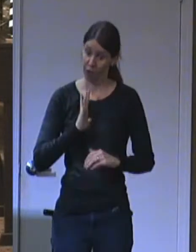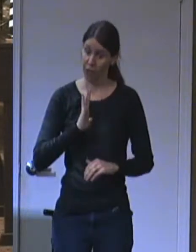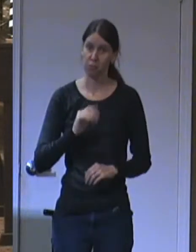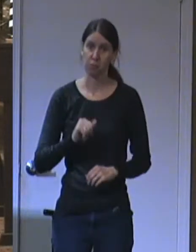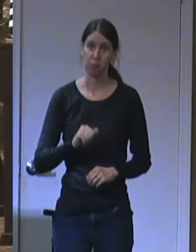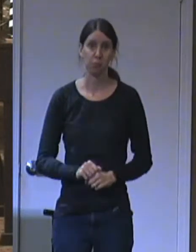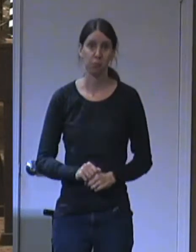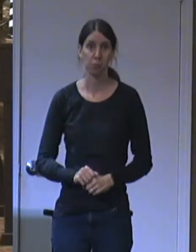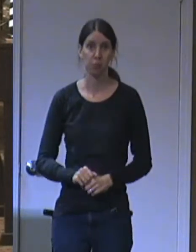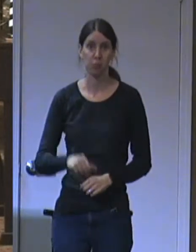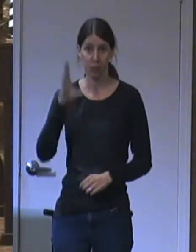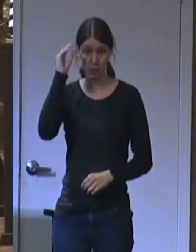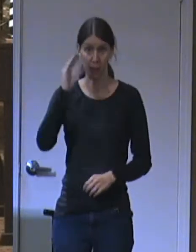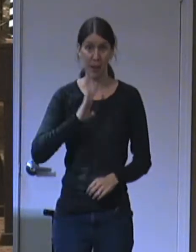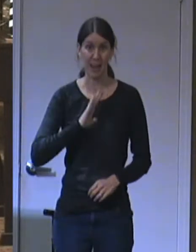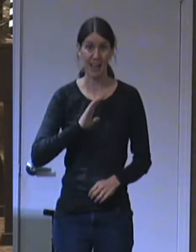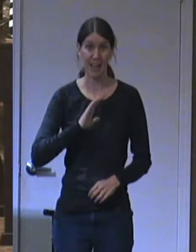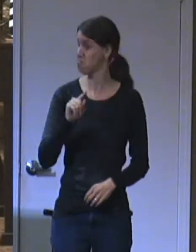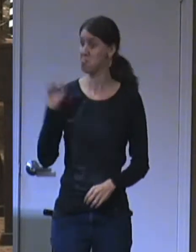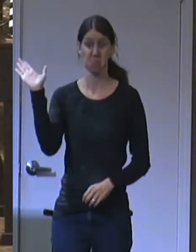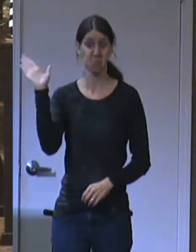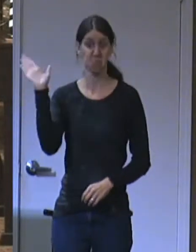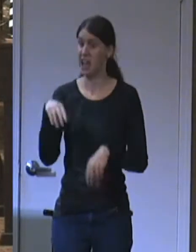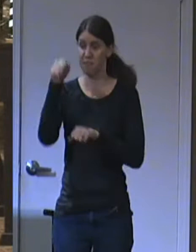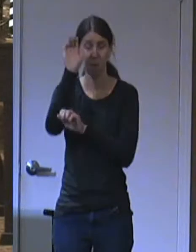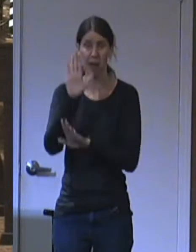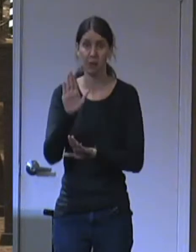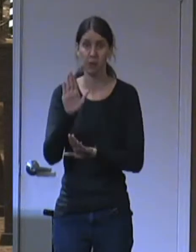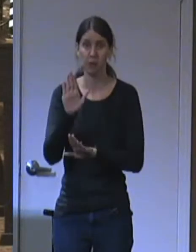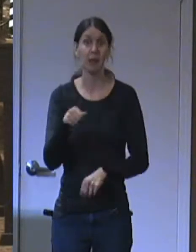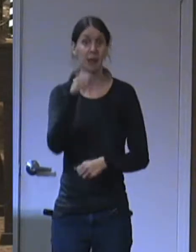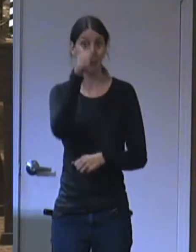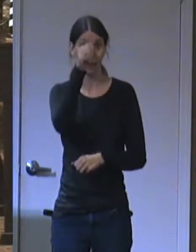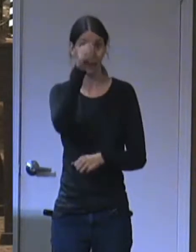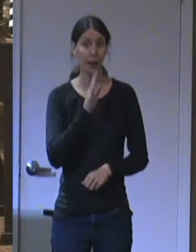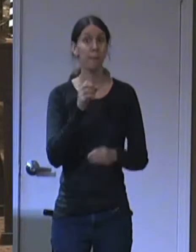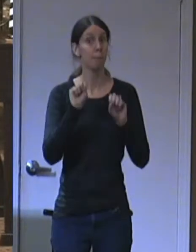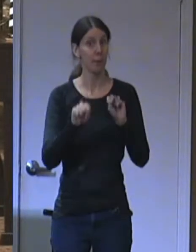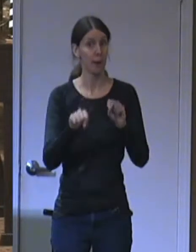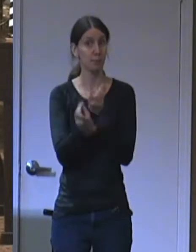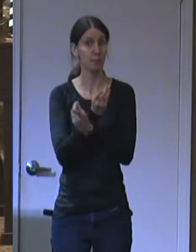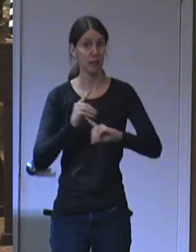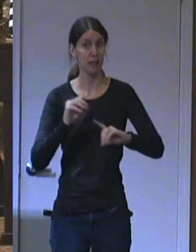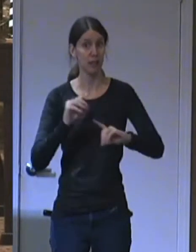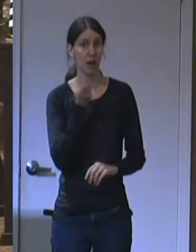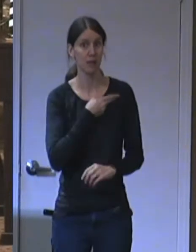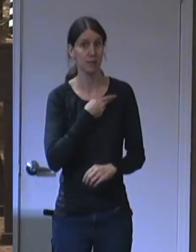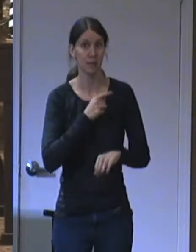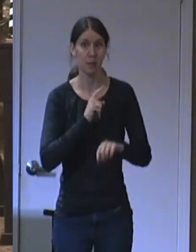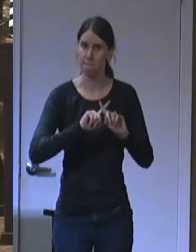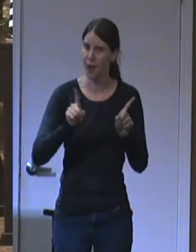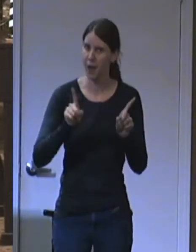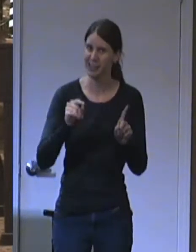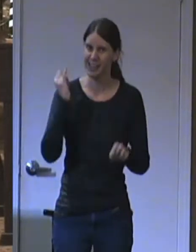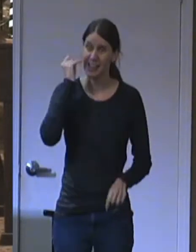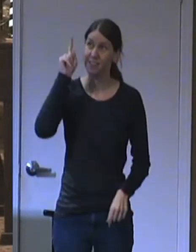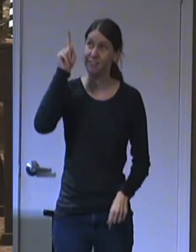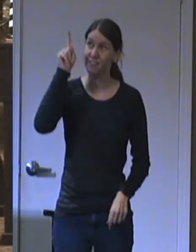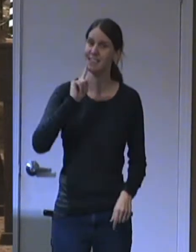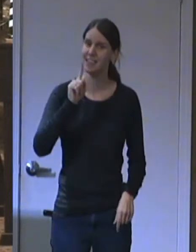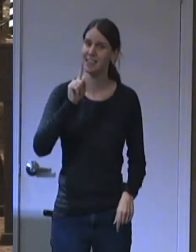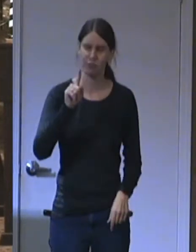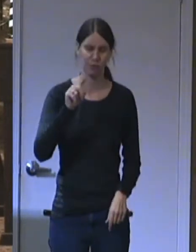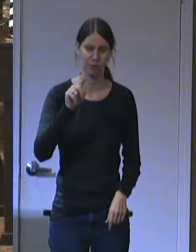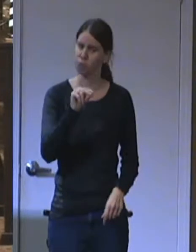said, "We'll not bow. Our God can deliver us, but if he choose not to, we still won't bow because we know that's